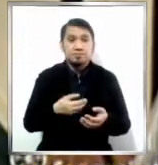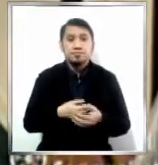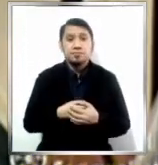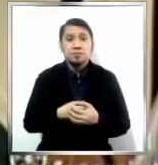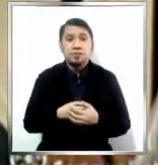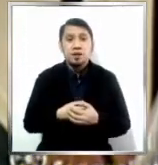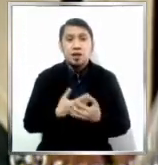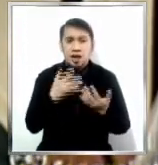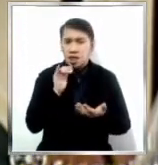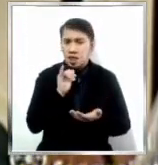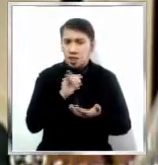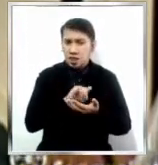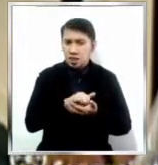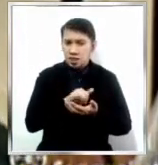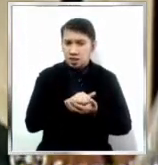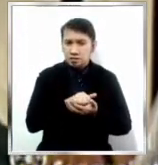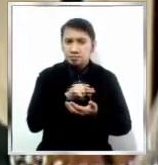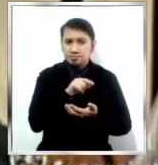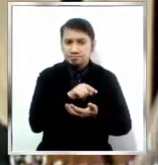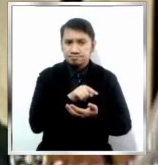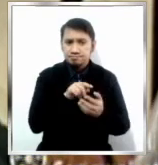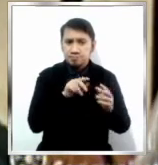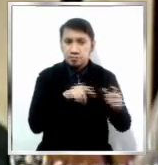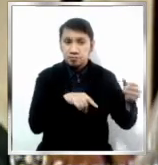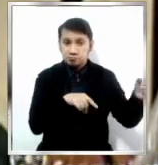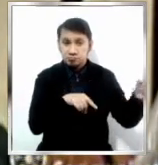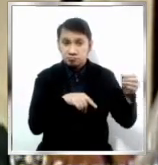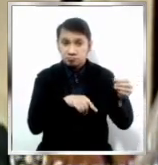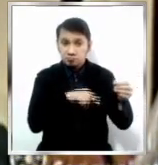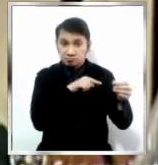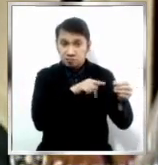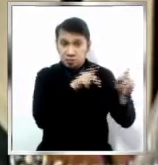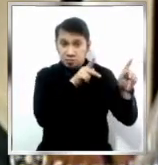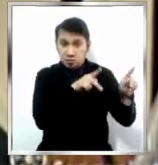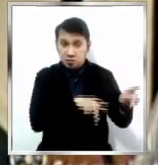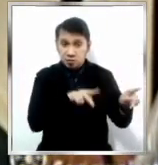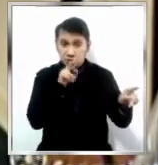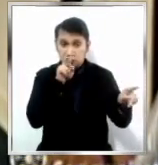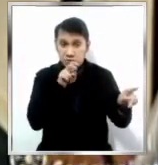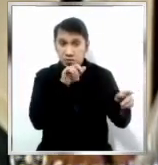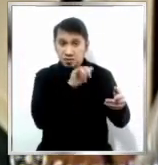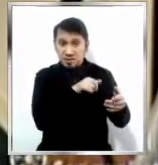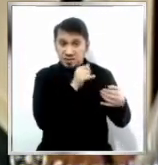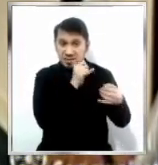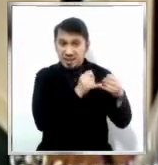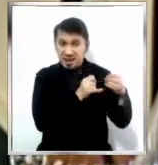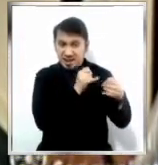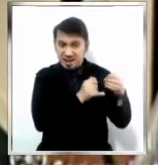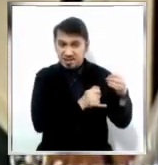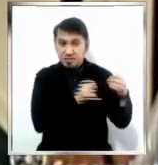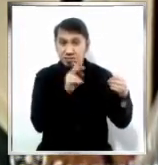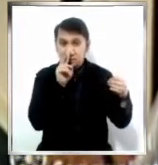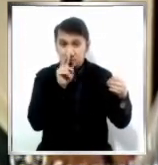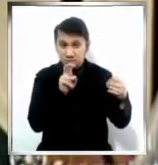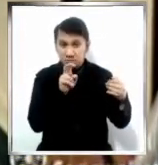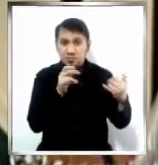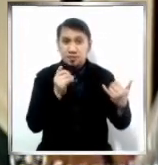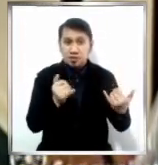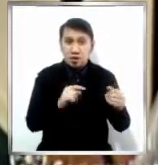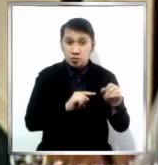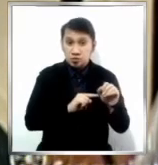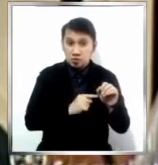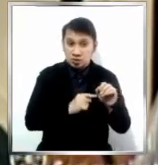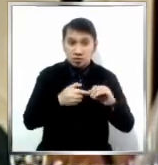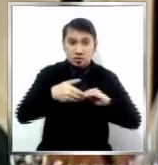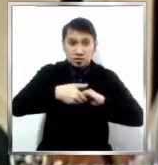that particular resource person or witness is our last one, then starting tonight and the rest of